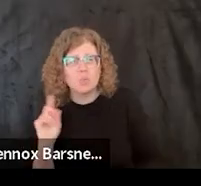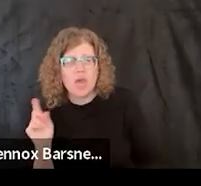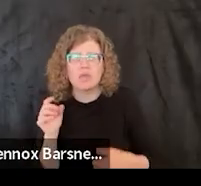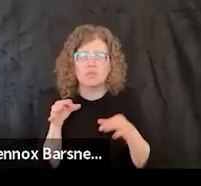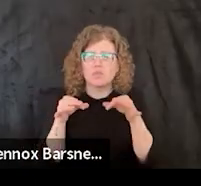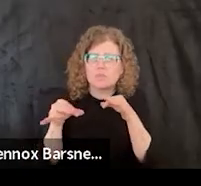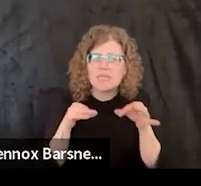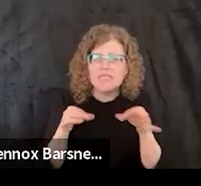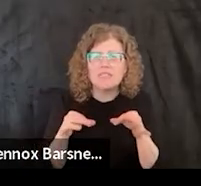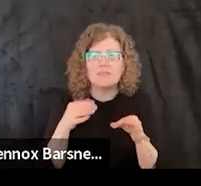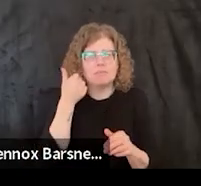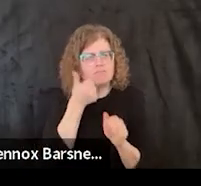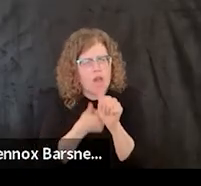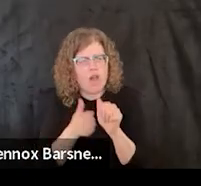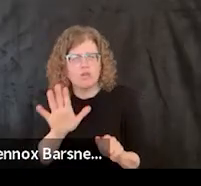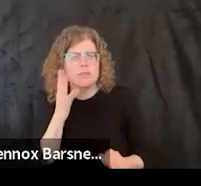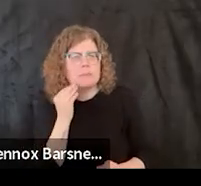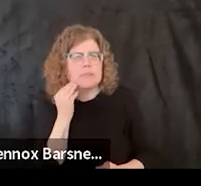experience.